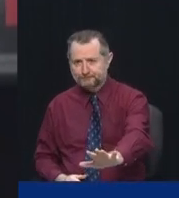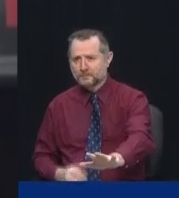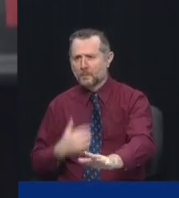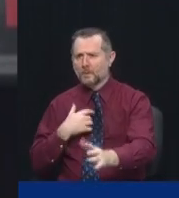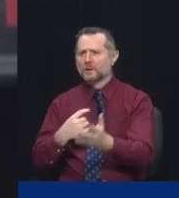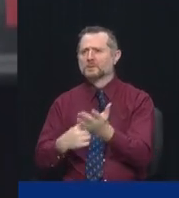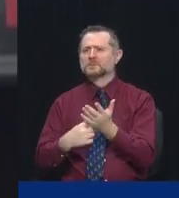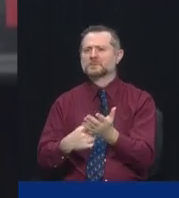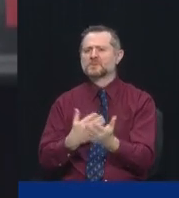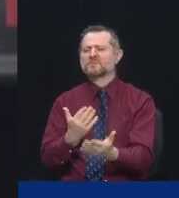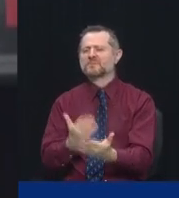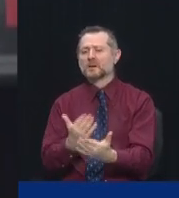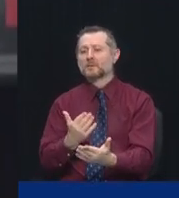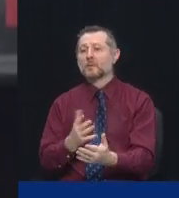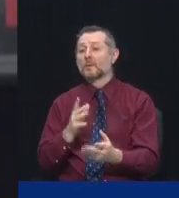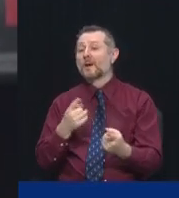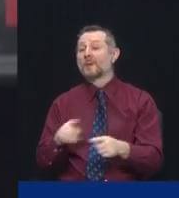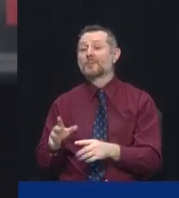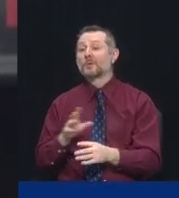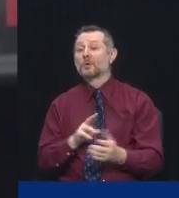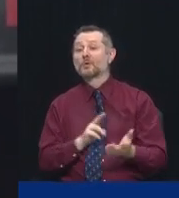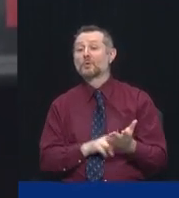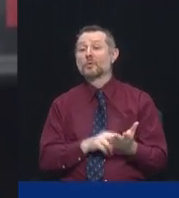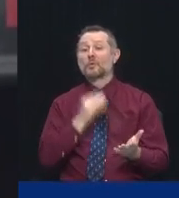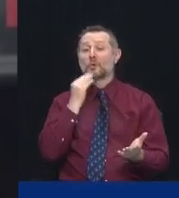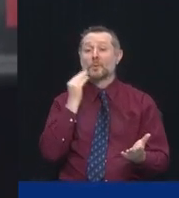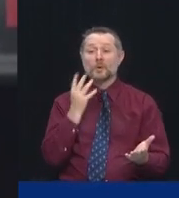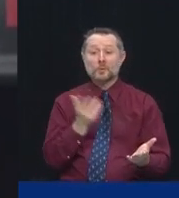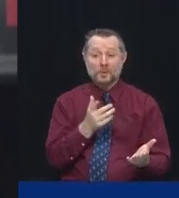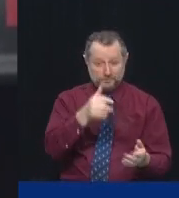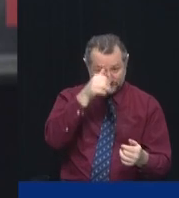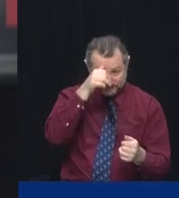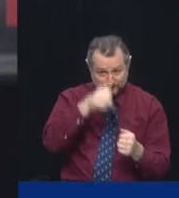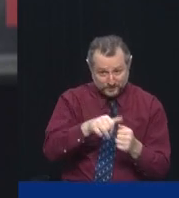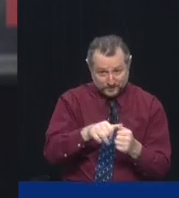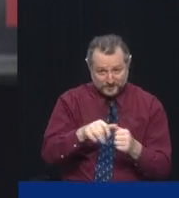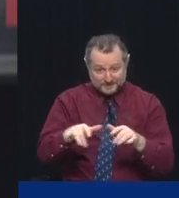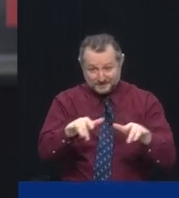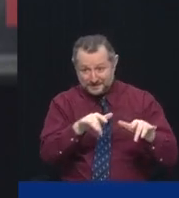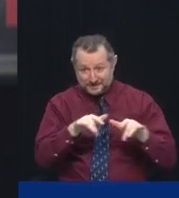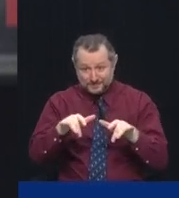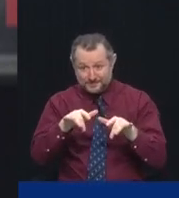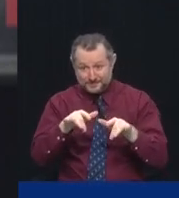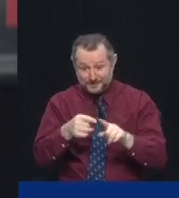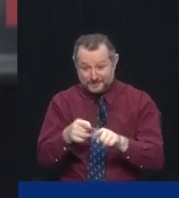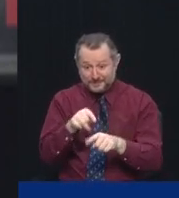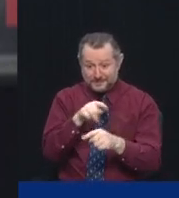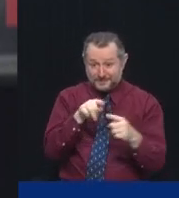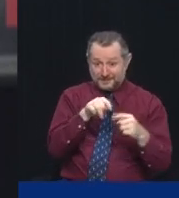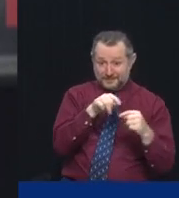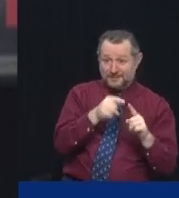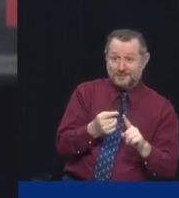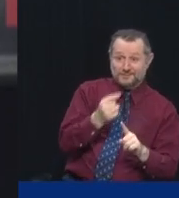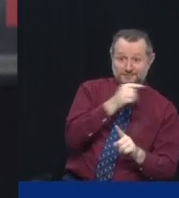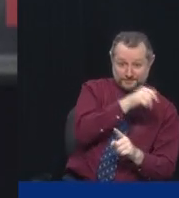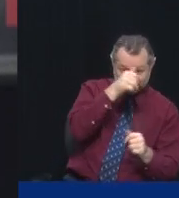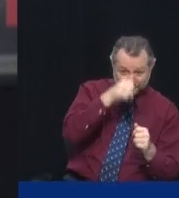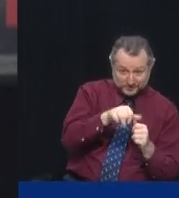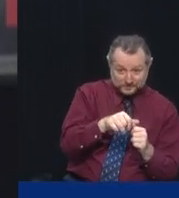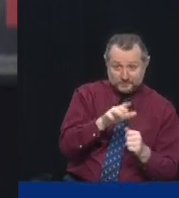What was happening with nursing homes, you have to rewind the tape, right? Remember where we were. The whole